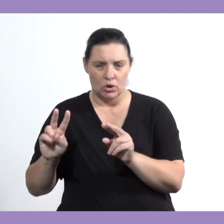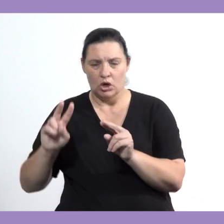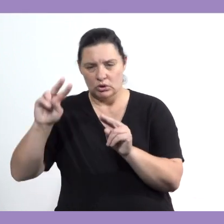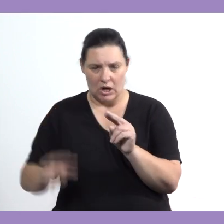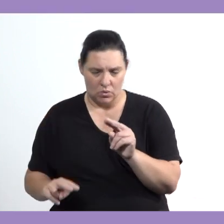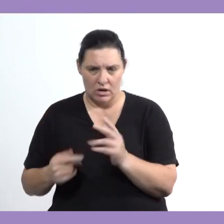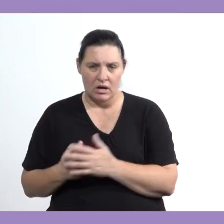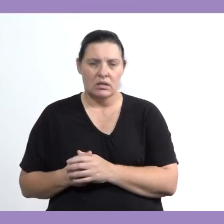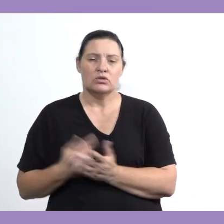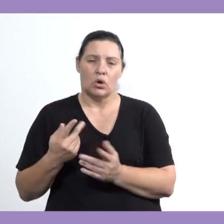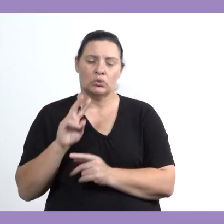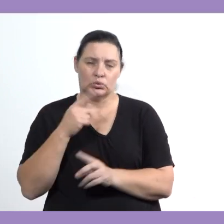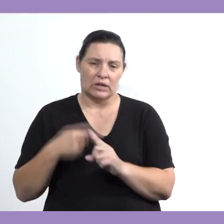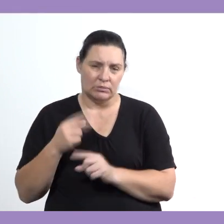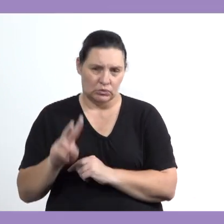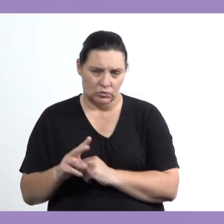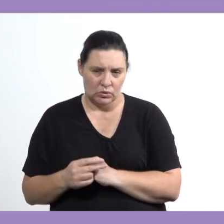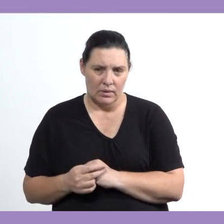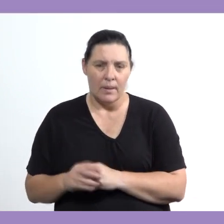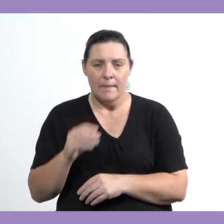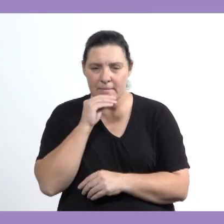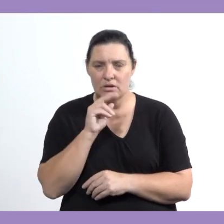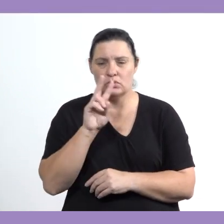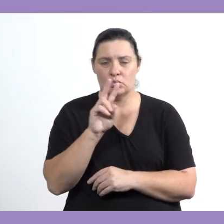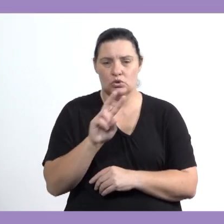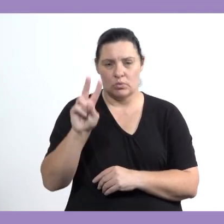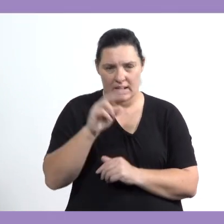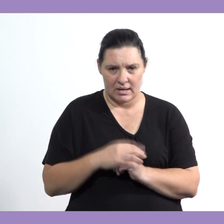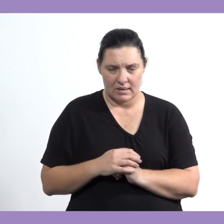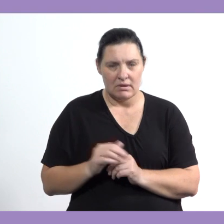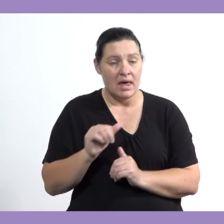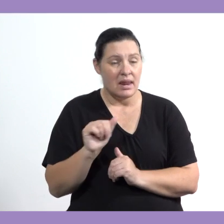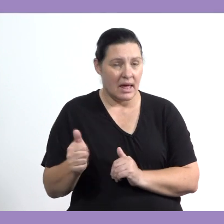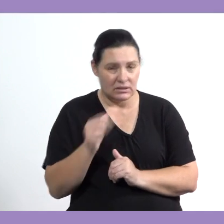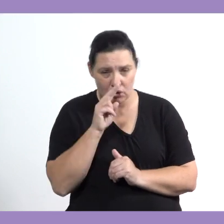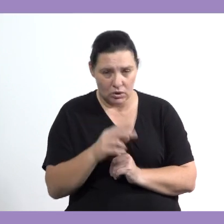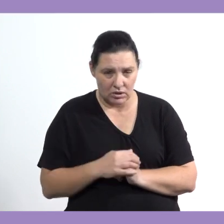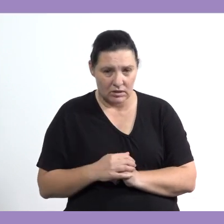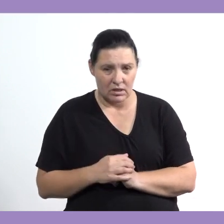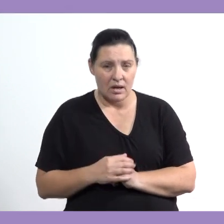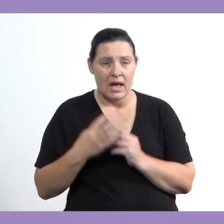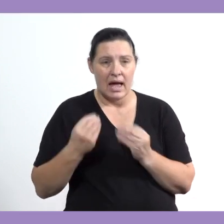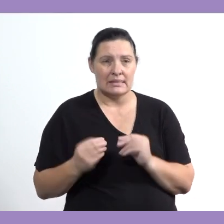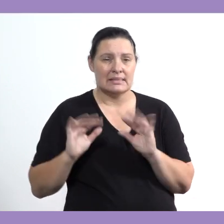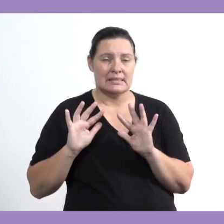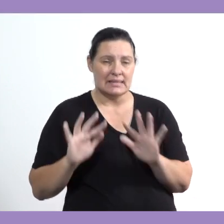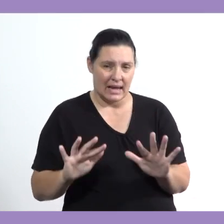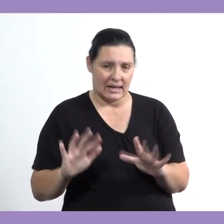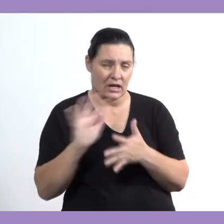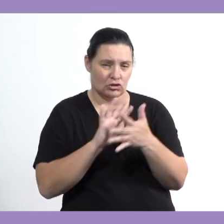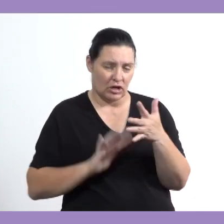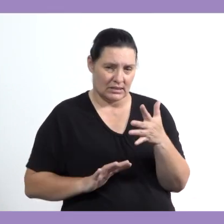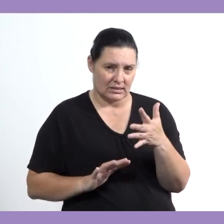2 blocks down, so that is 2 multiplied by 2, which is 2 squared. We look at the next one. Remember, it had